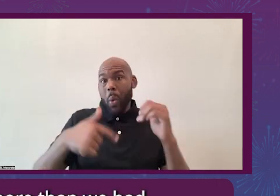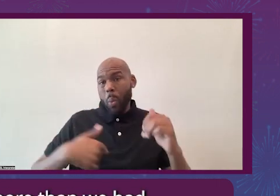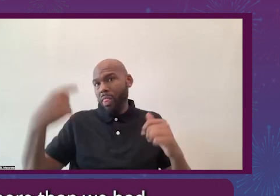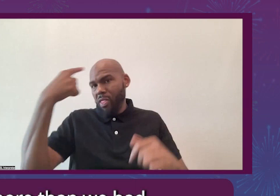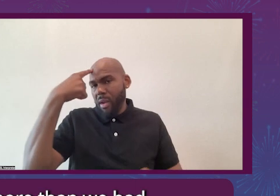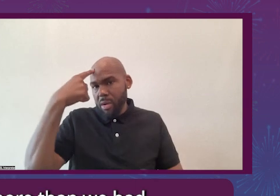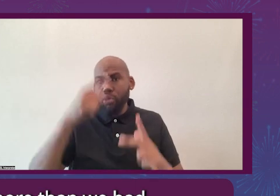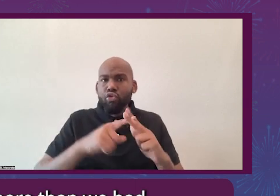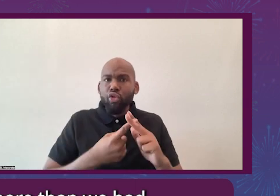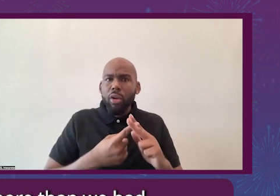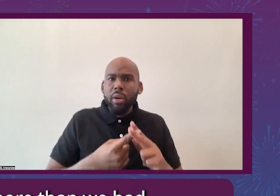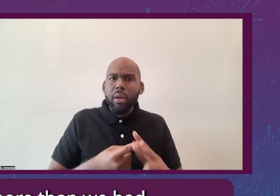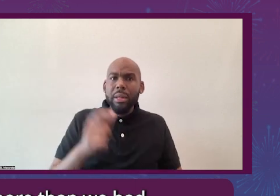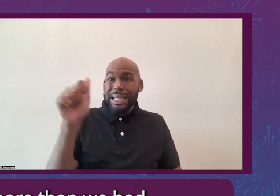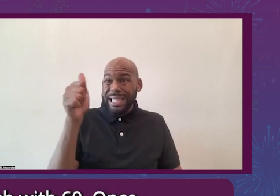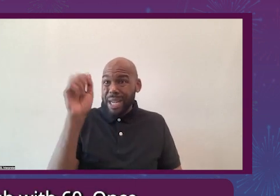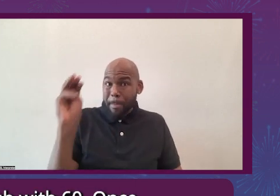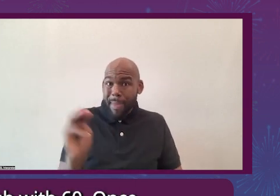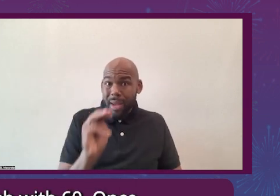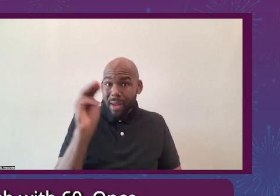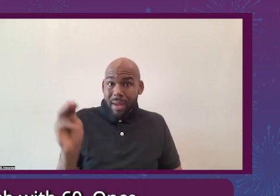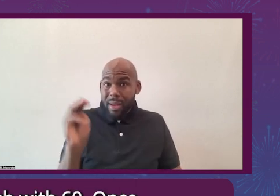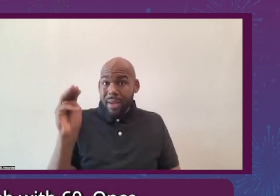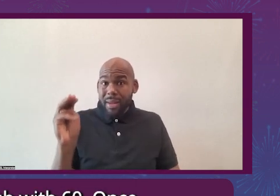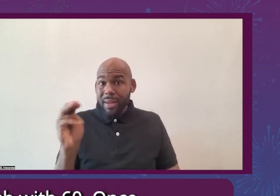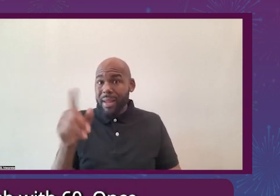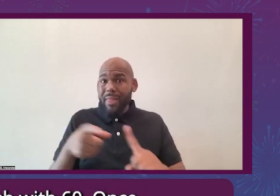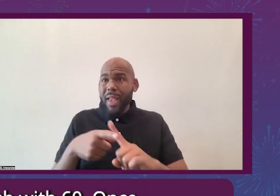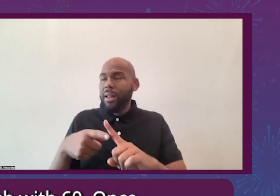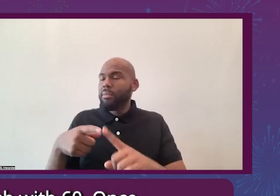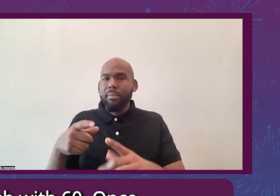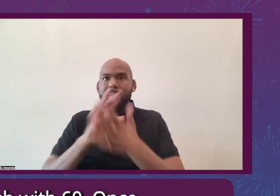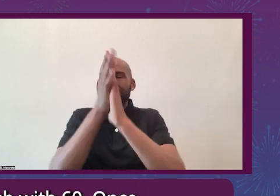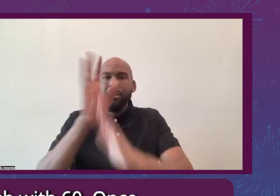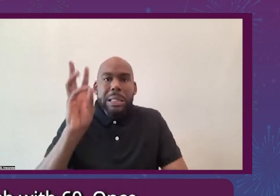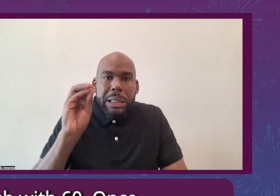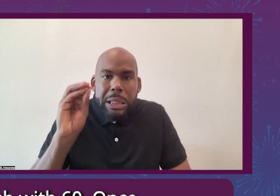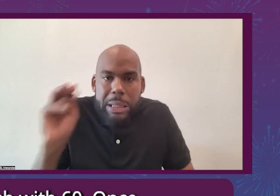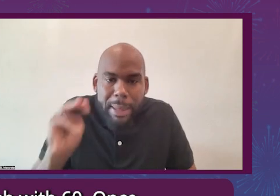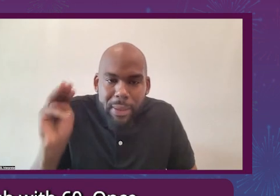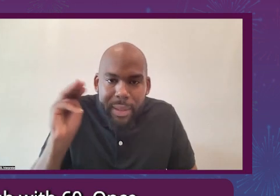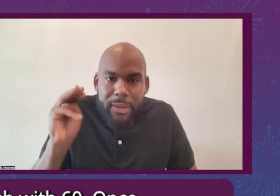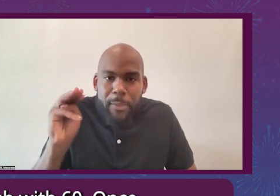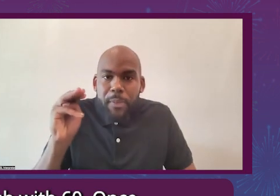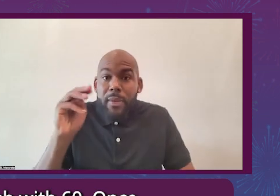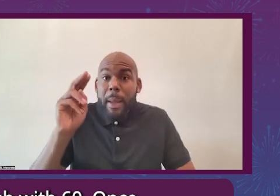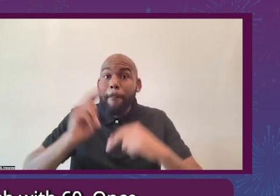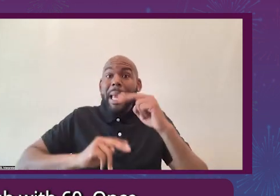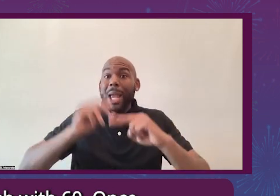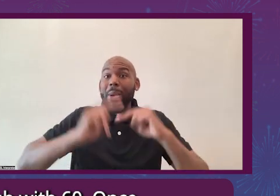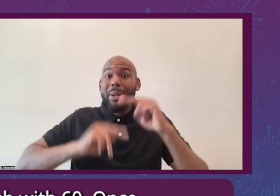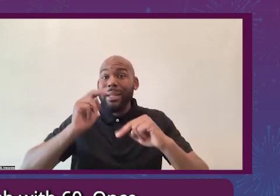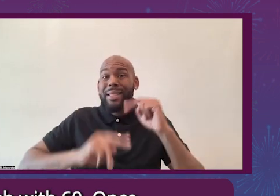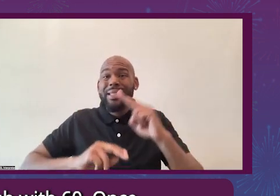anticipated. We started out looking for 10 million, and we came through with 60. Once they were building and we were no longer